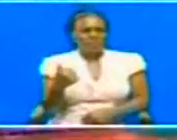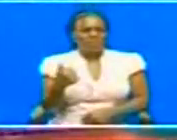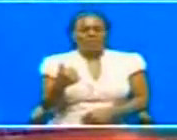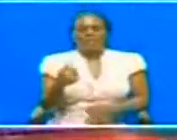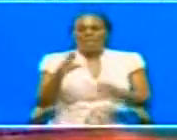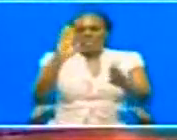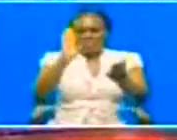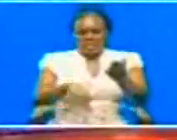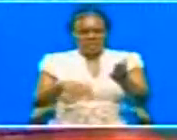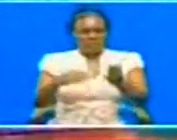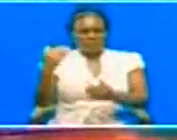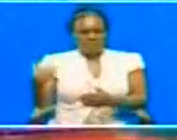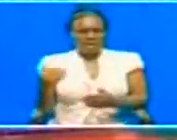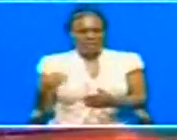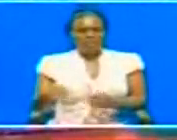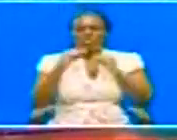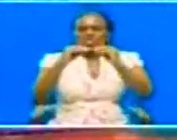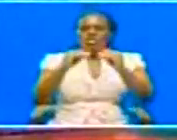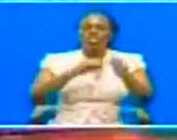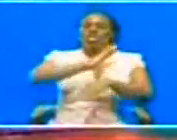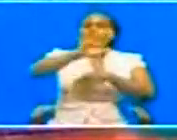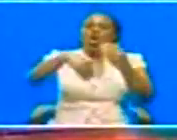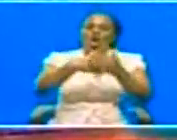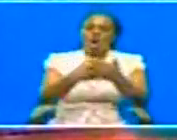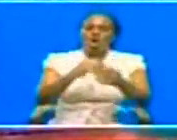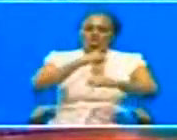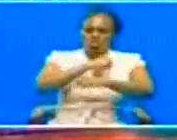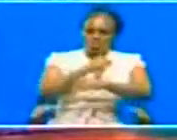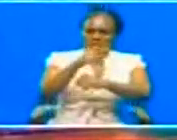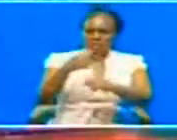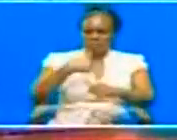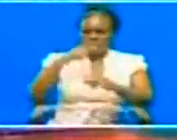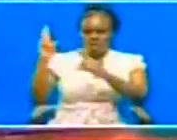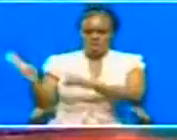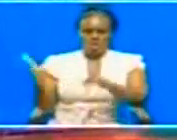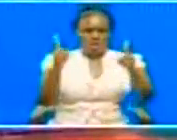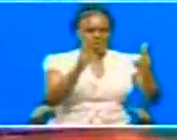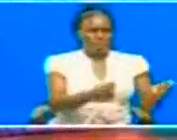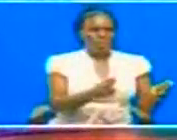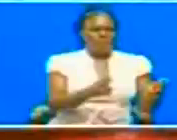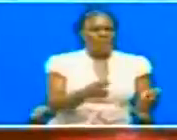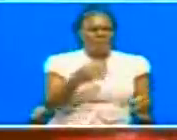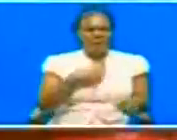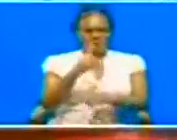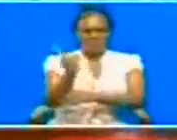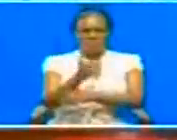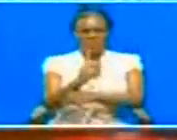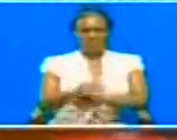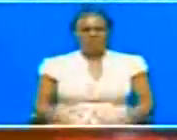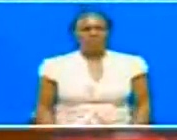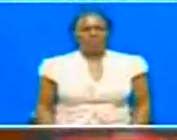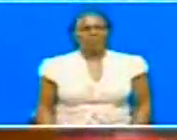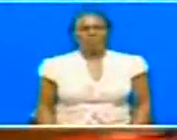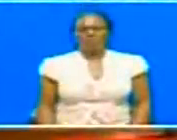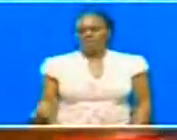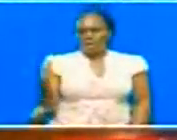normal school, the child is teaching the whole school that how normal he is and how beautifully he's studying. All right. Crazy, we've got about a minute and change to go. This is your